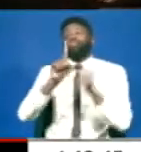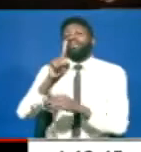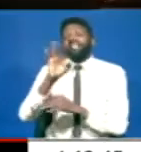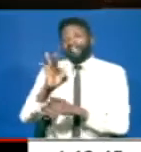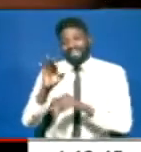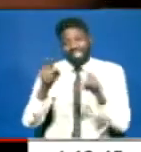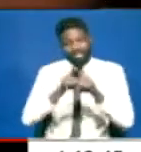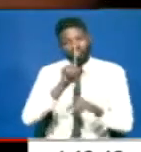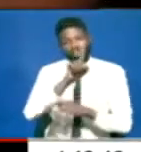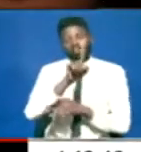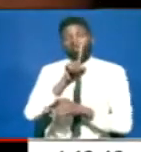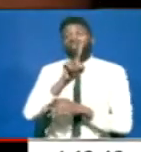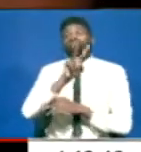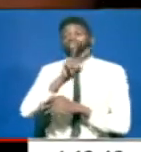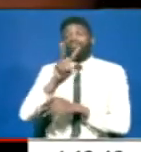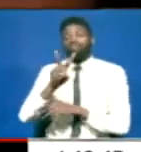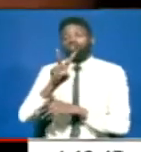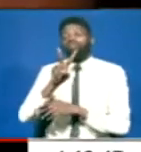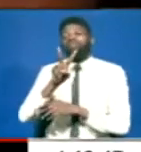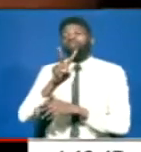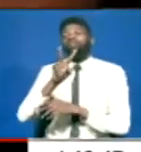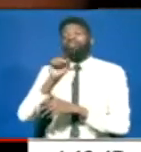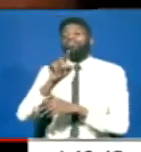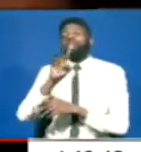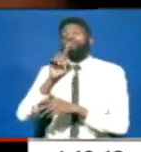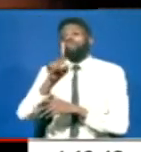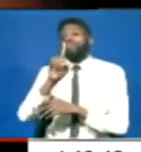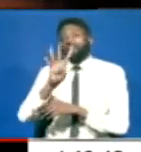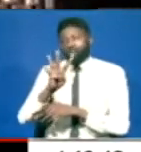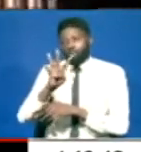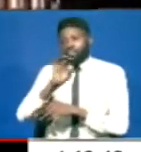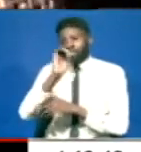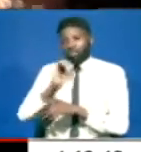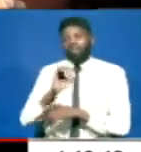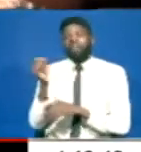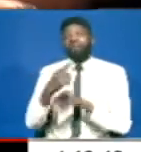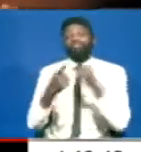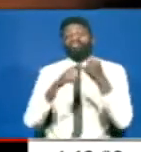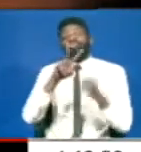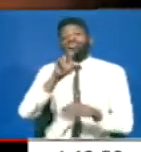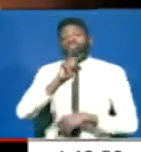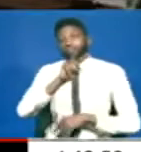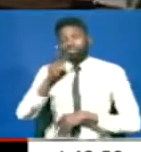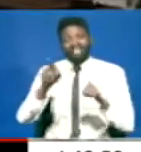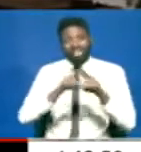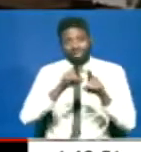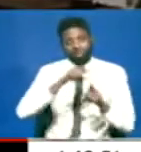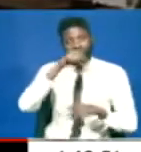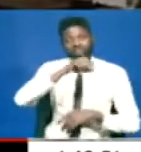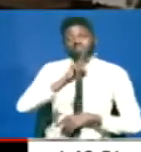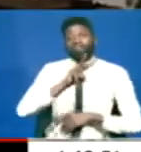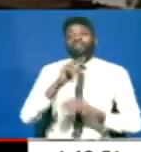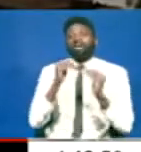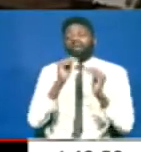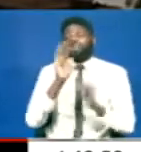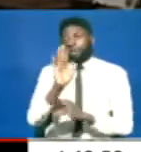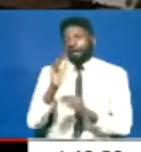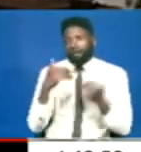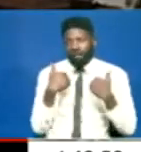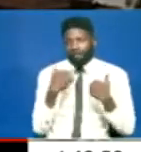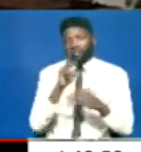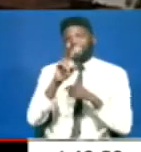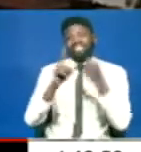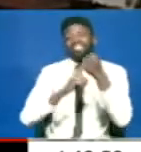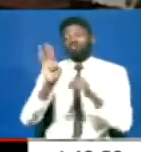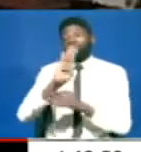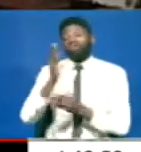124.5 points respectively in June 2022. Equity turnover for Q2 2022 stood at 26 billion, compared